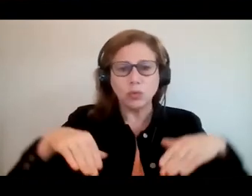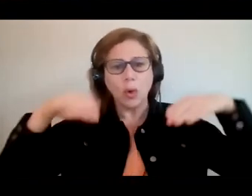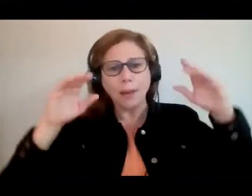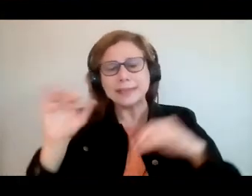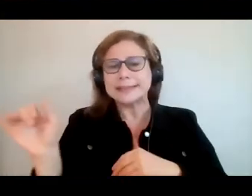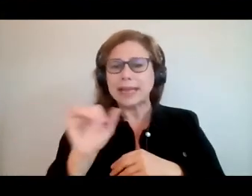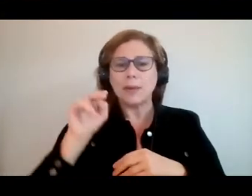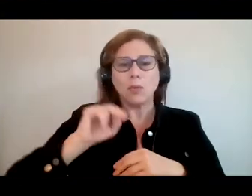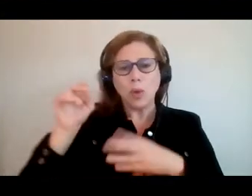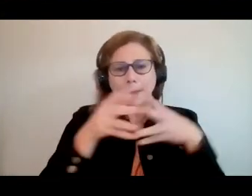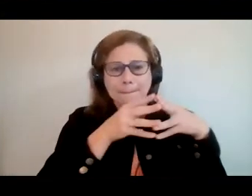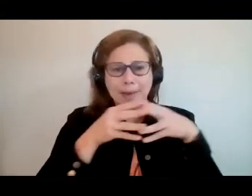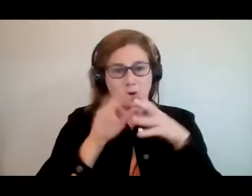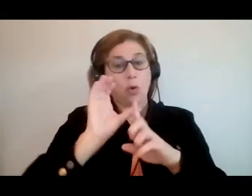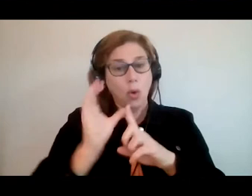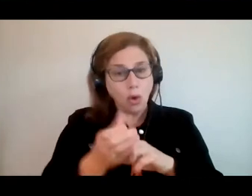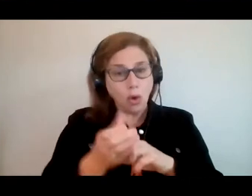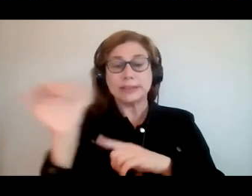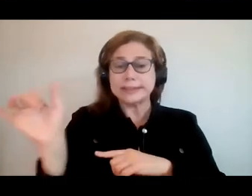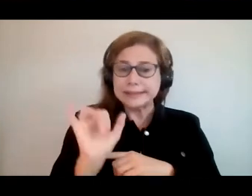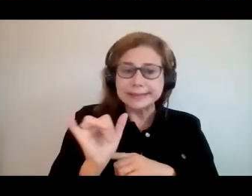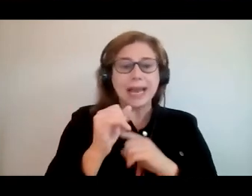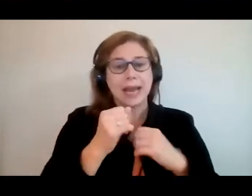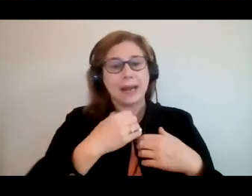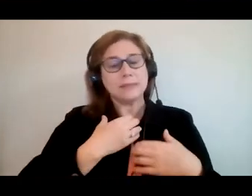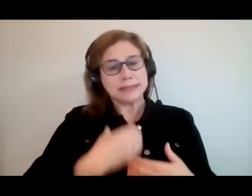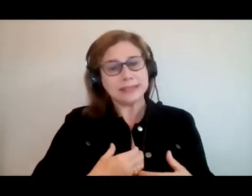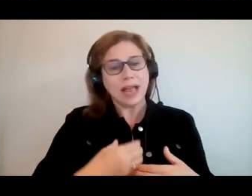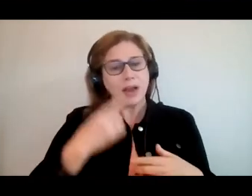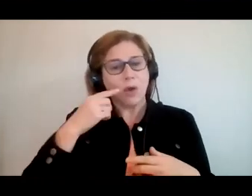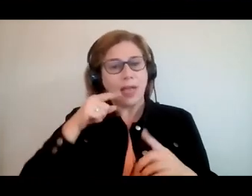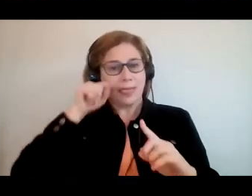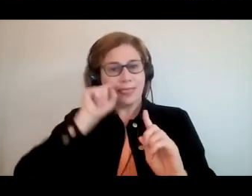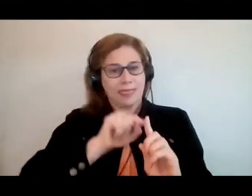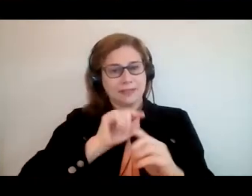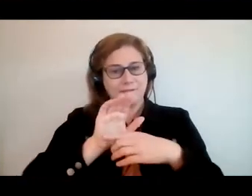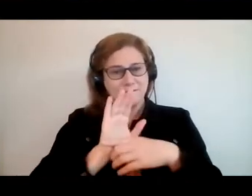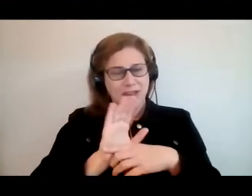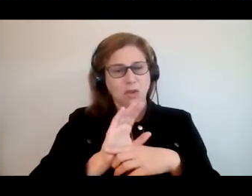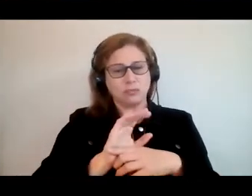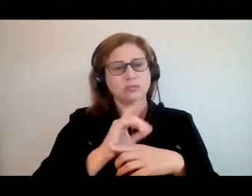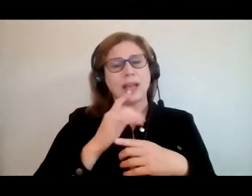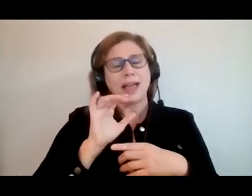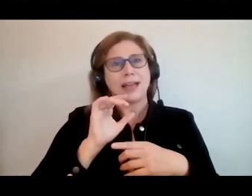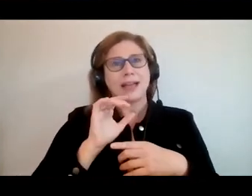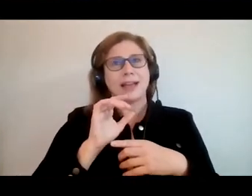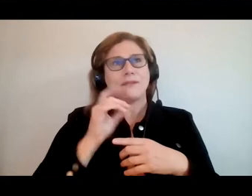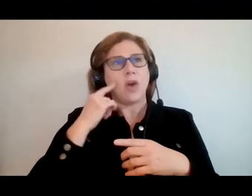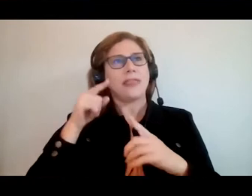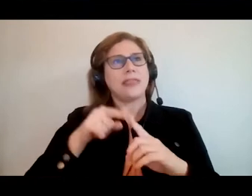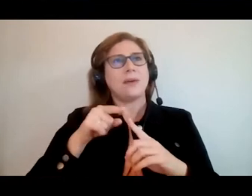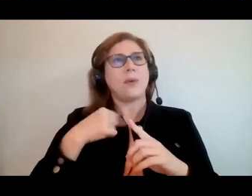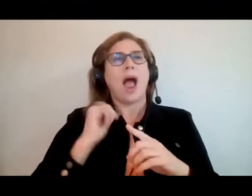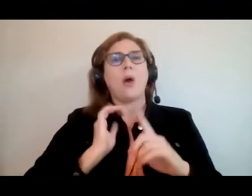American culture and had the same pursuits and desires for what we wanted this film to be able to or attempt to do or to